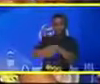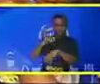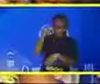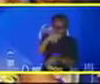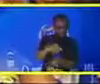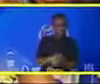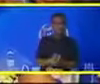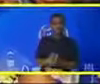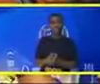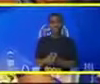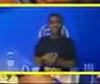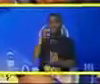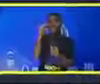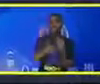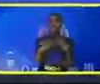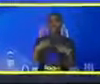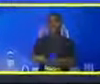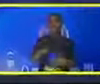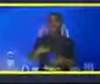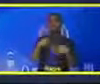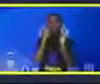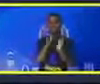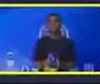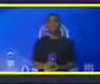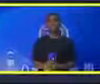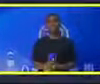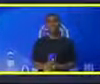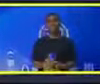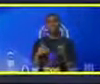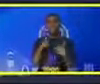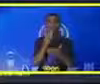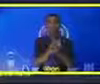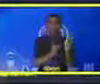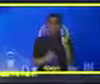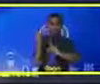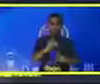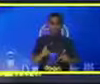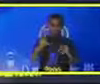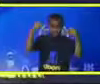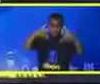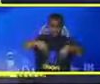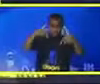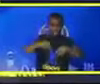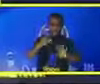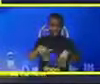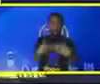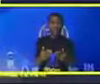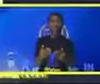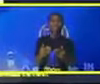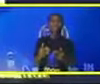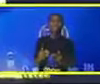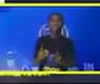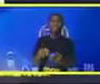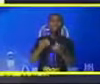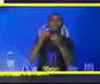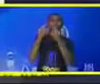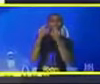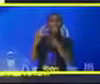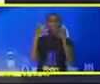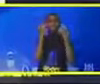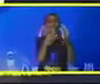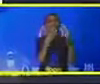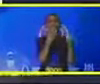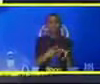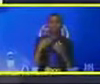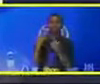giver. Listen, there are people today giving millions and billions of, to causes, and they have